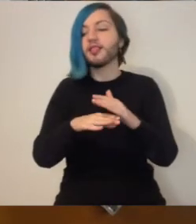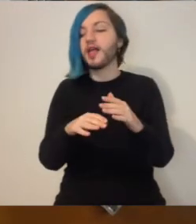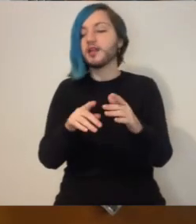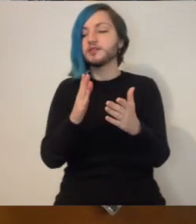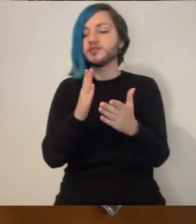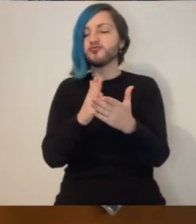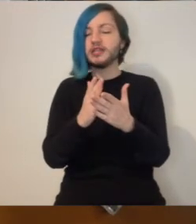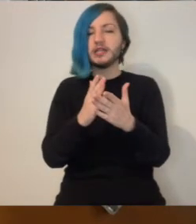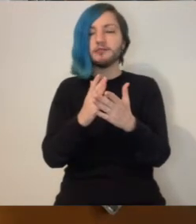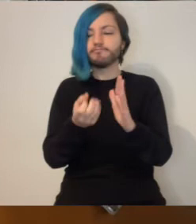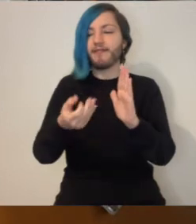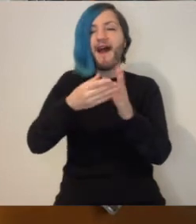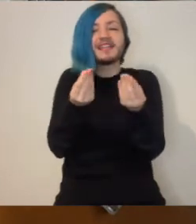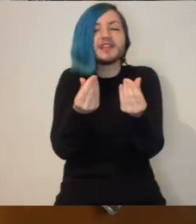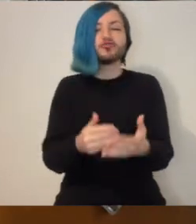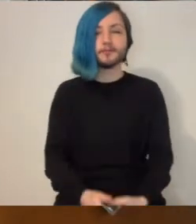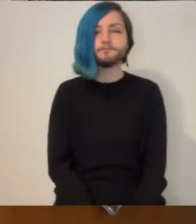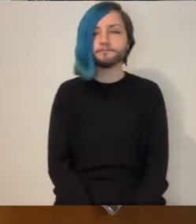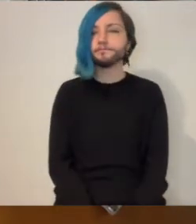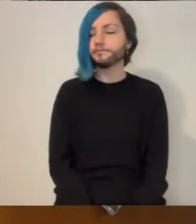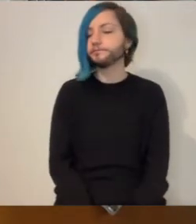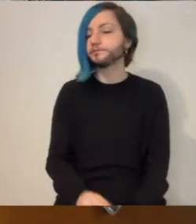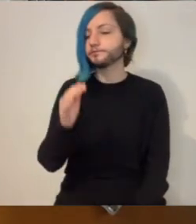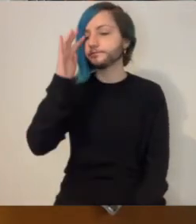little gaps and break everything up a little bit.